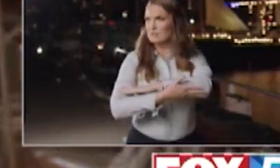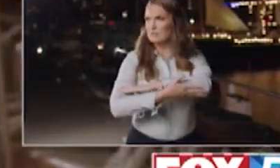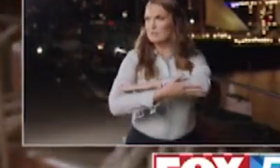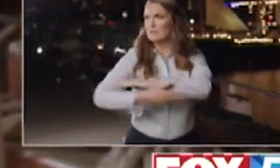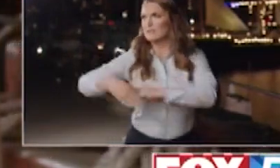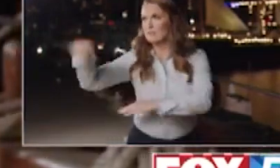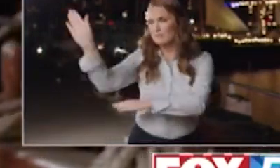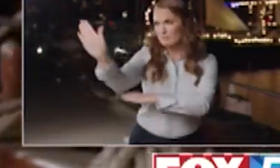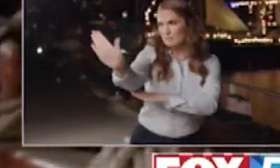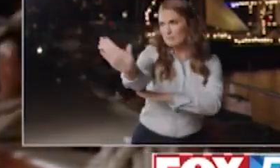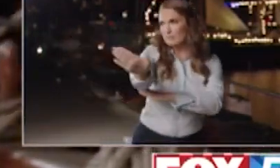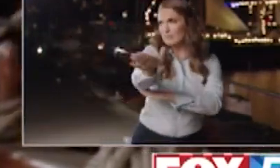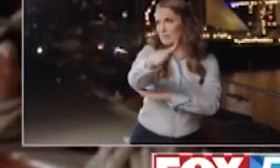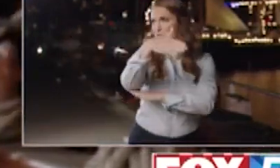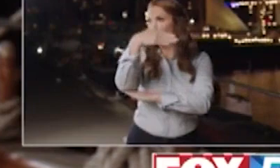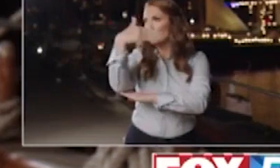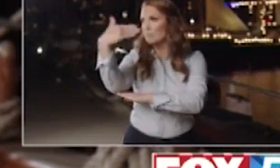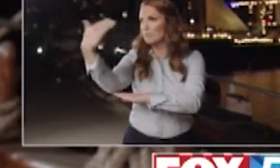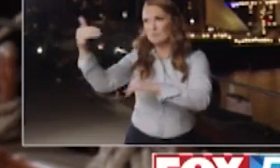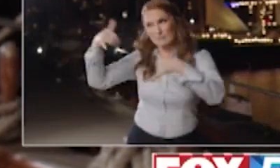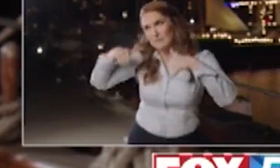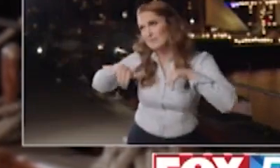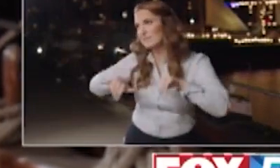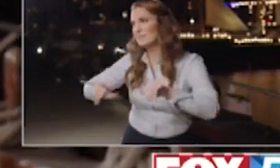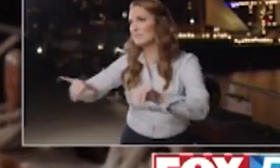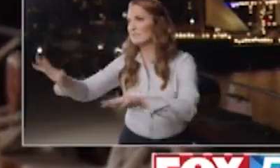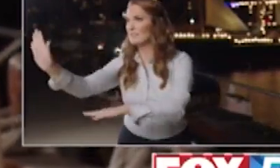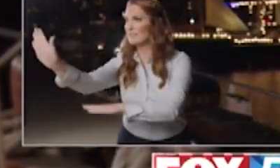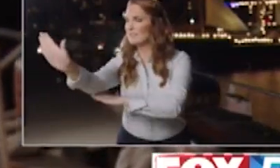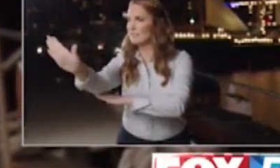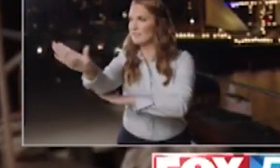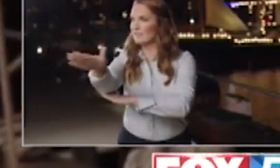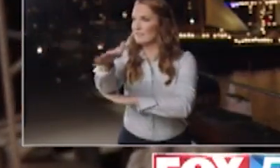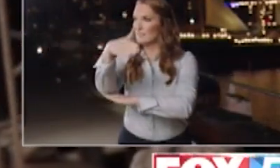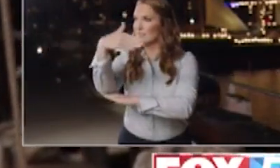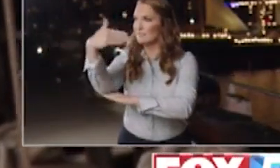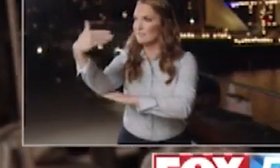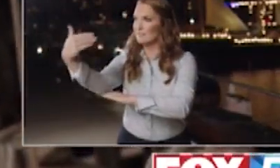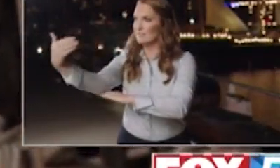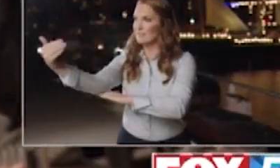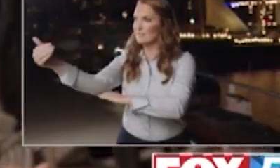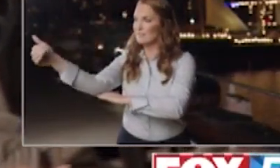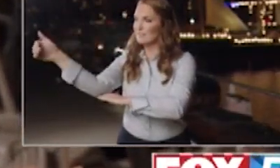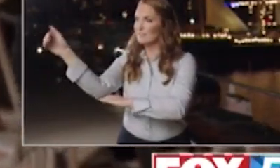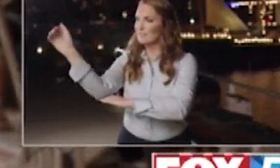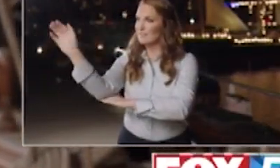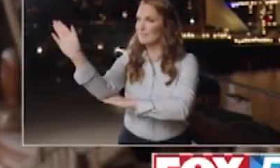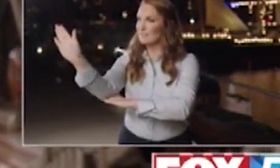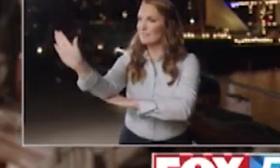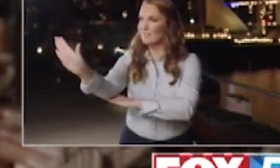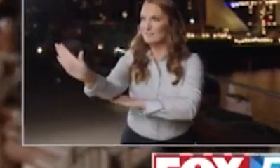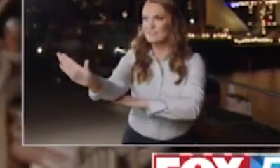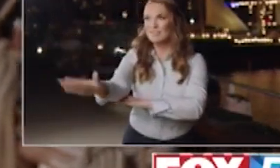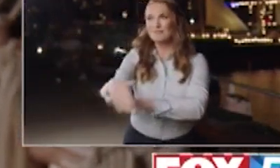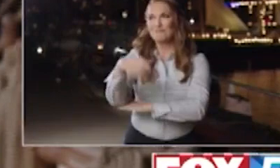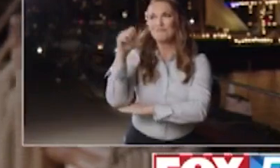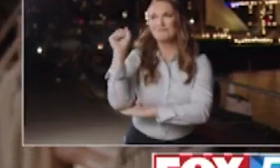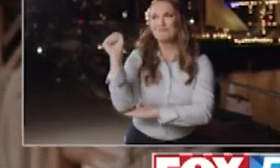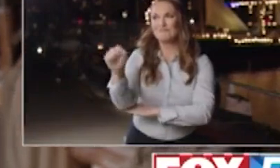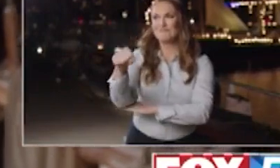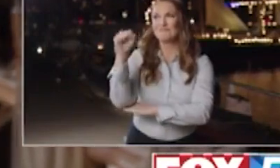night that our flag was still there.